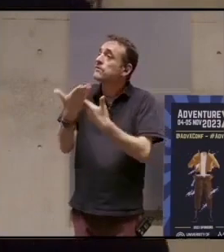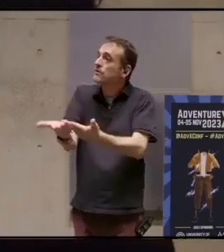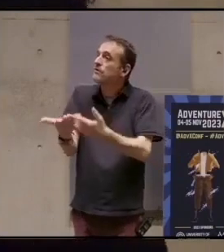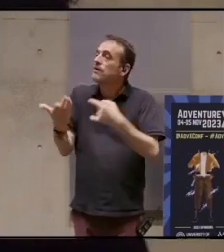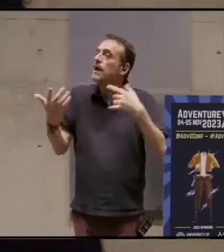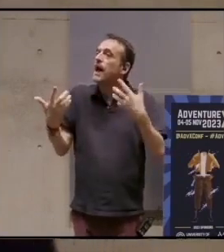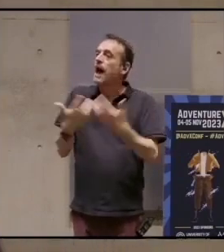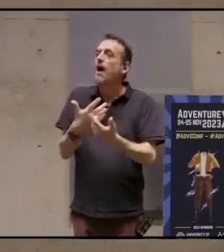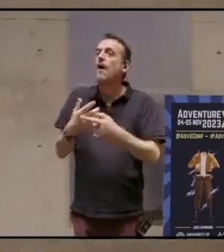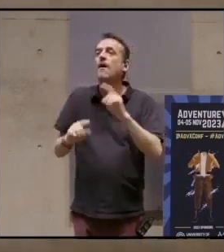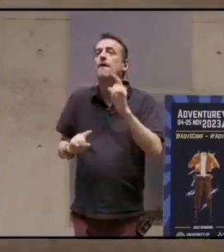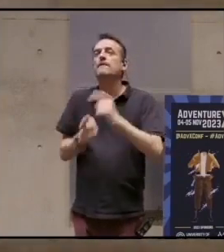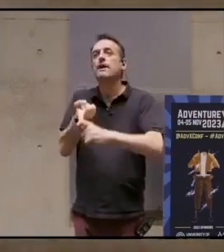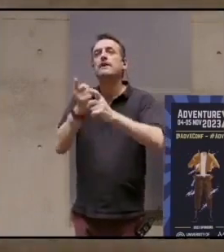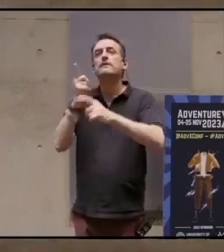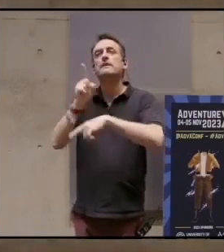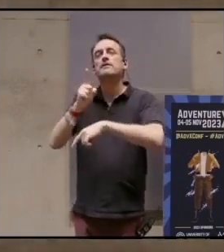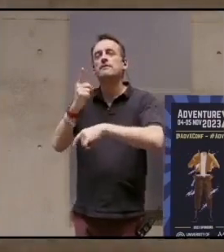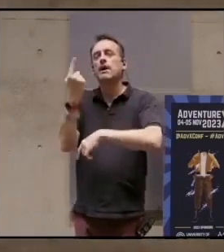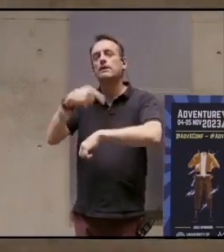experience.